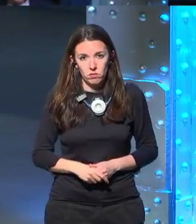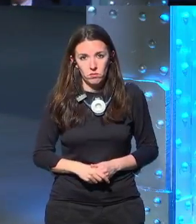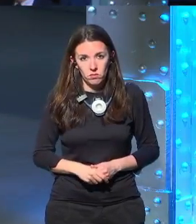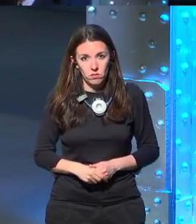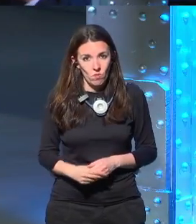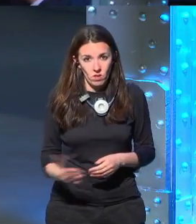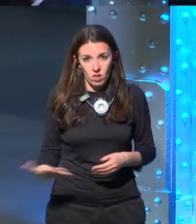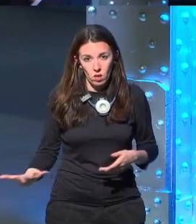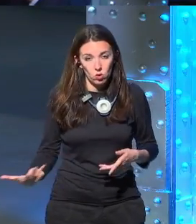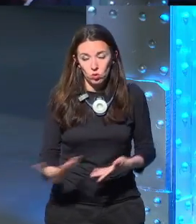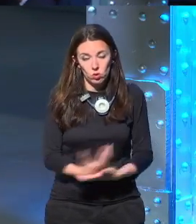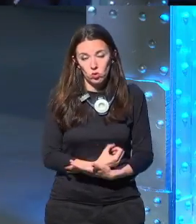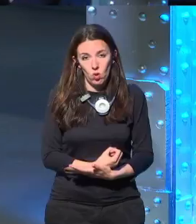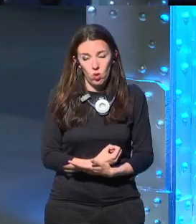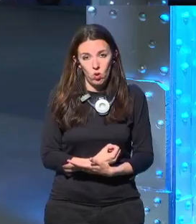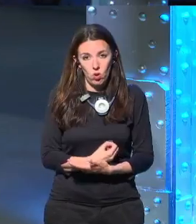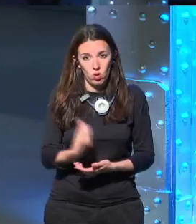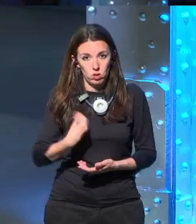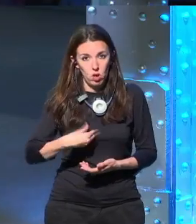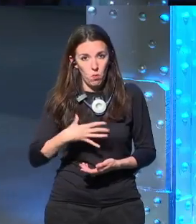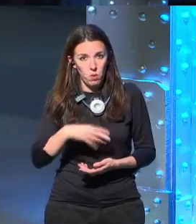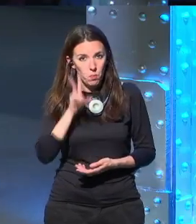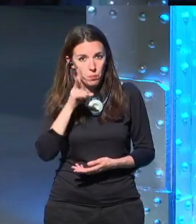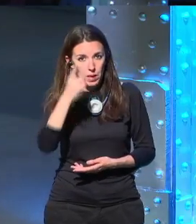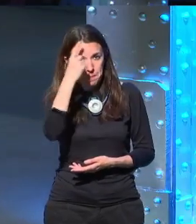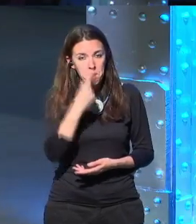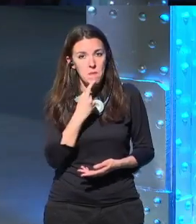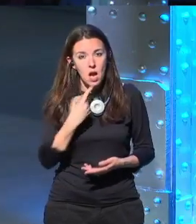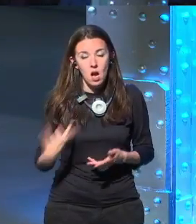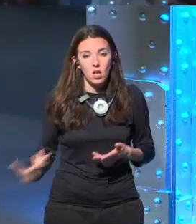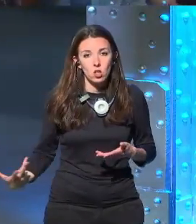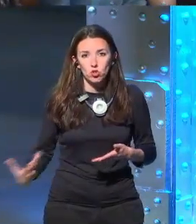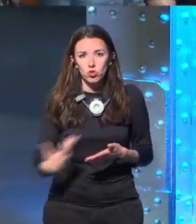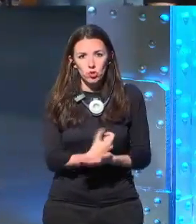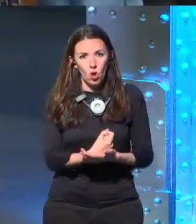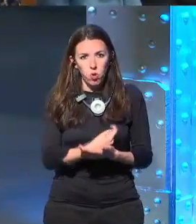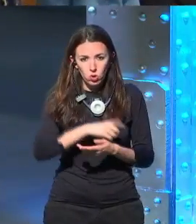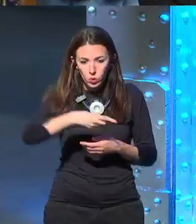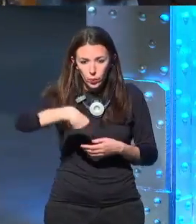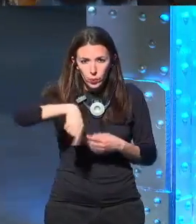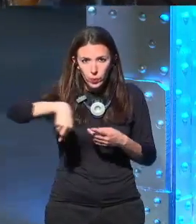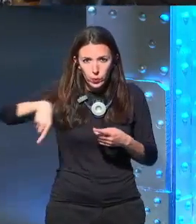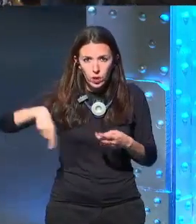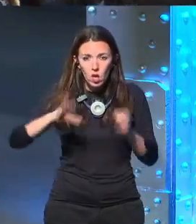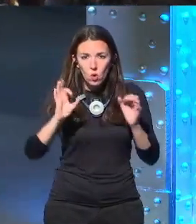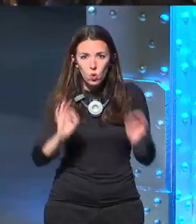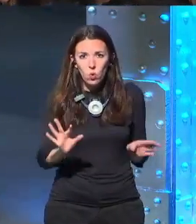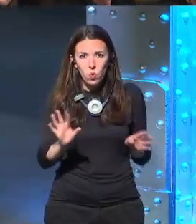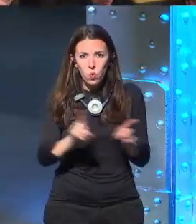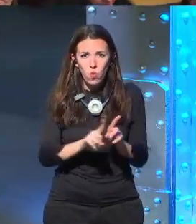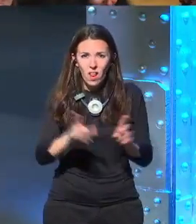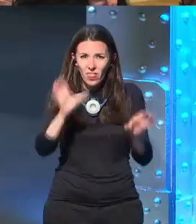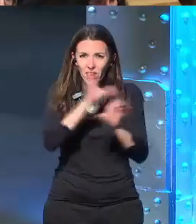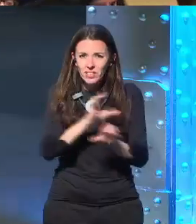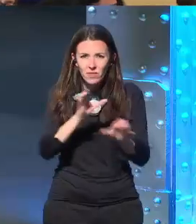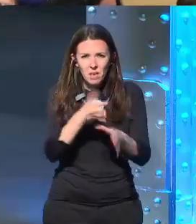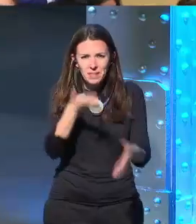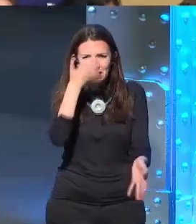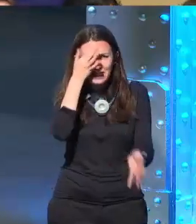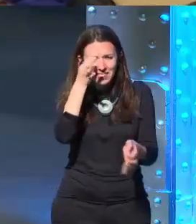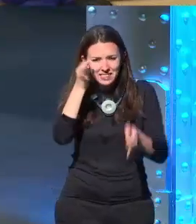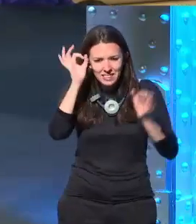They ripple in exactly a mathematically perfect way that a kid who liked to put obstacles in the streams around